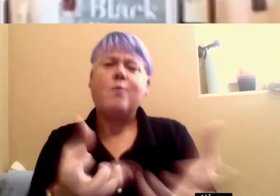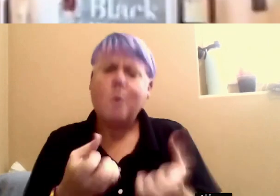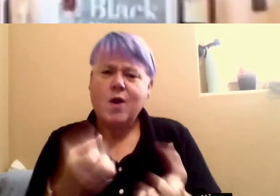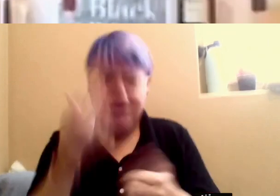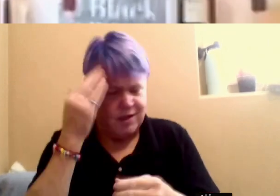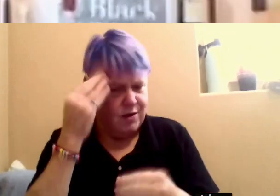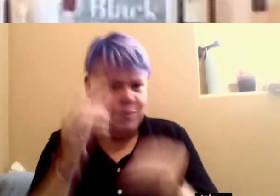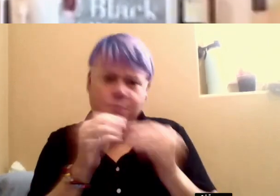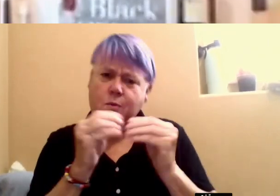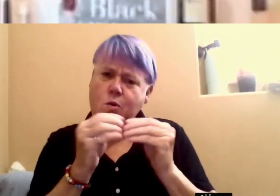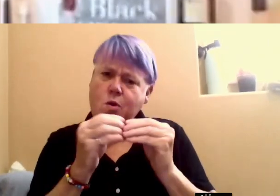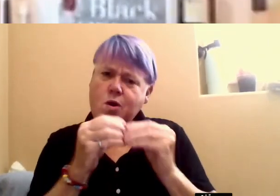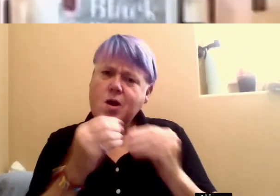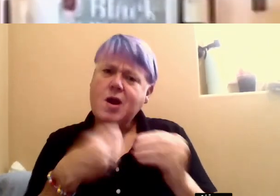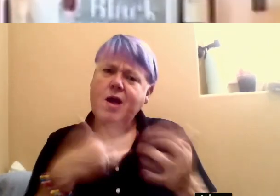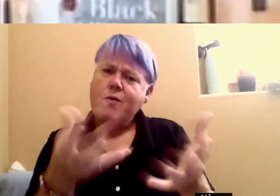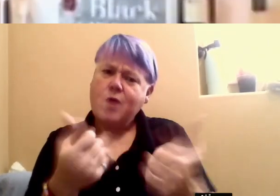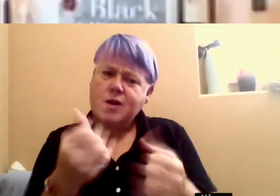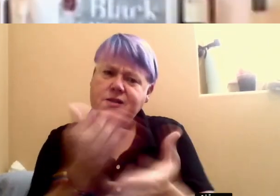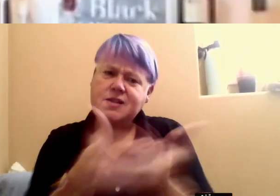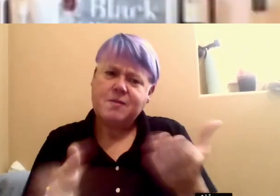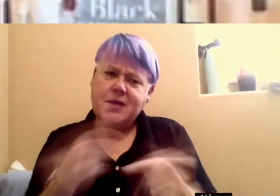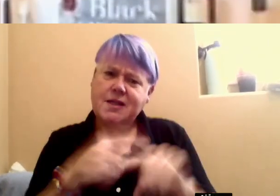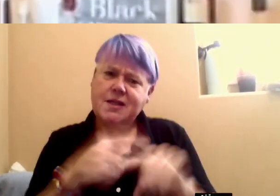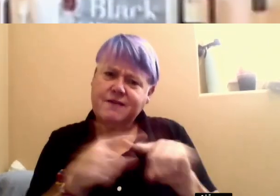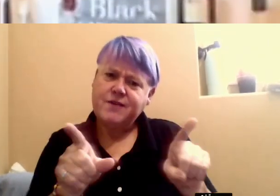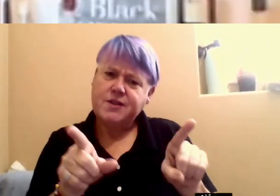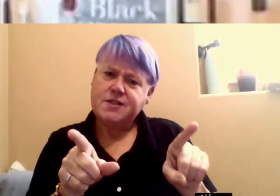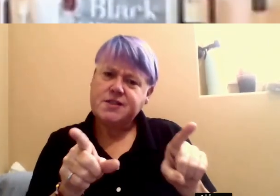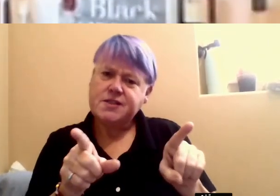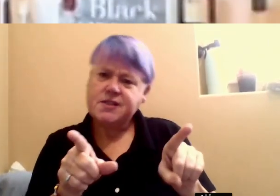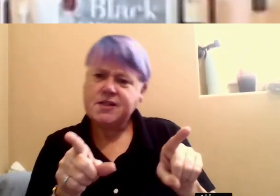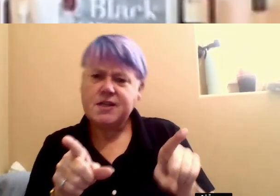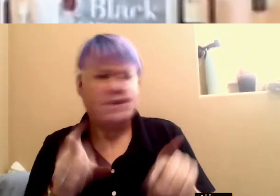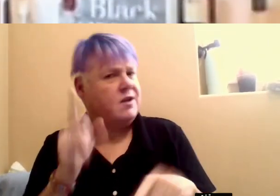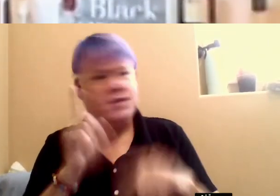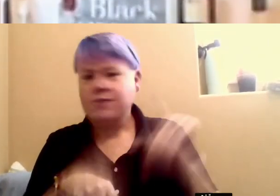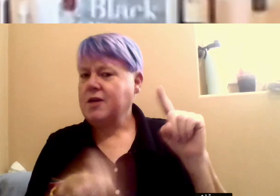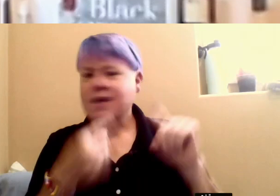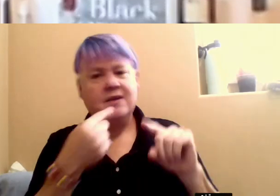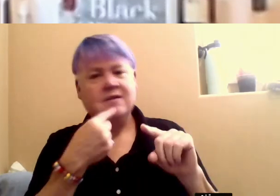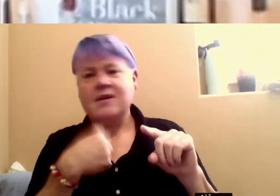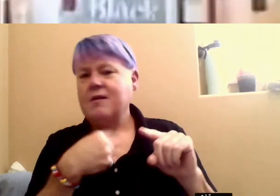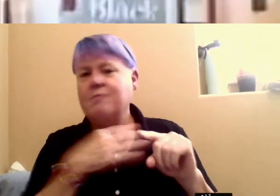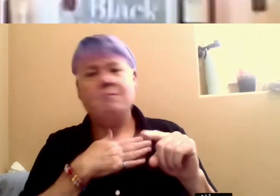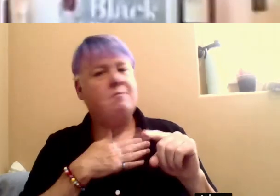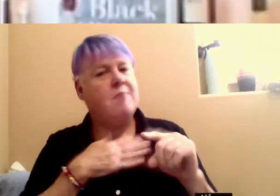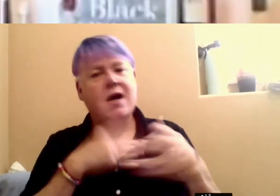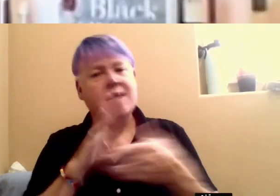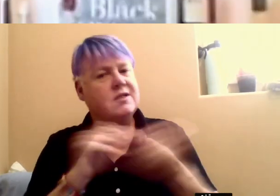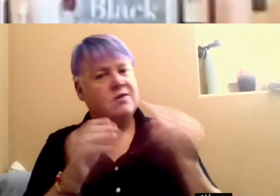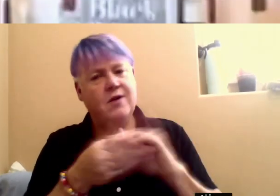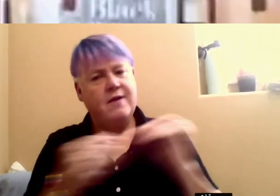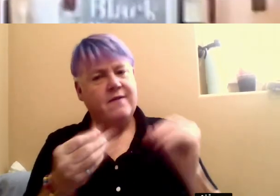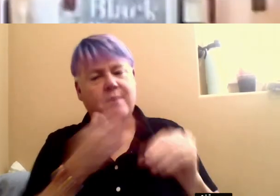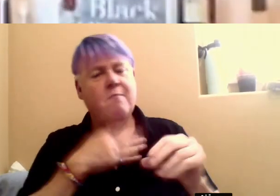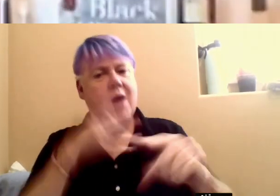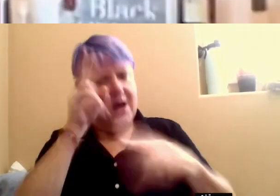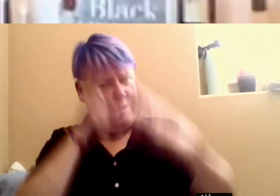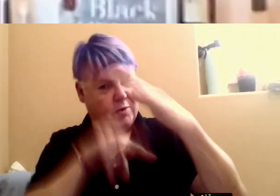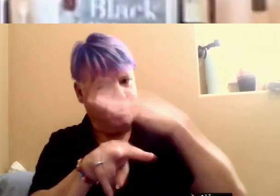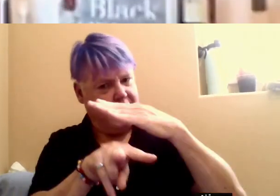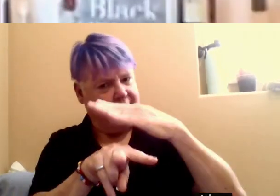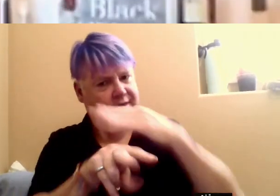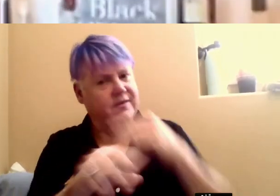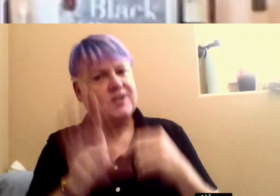least something different. You know, he said to me recently, you can't tell my story from my perspective. This is your story, even